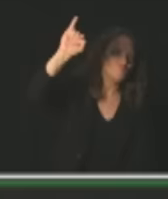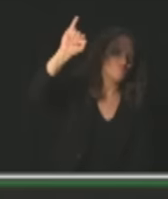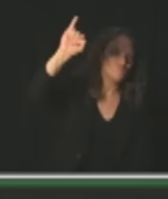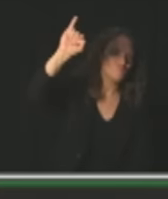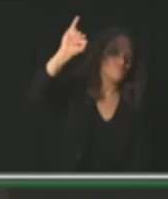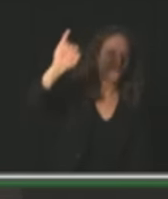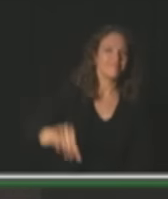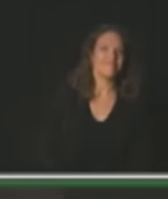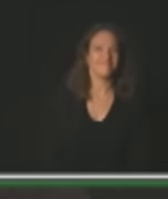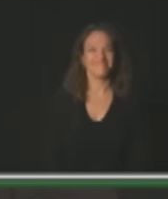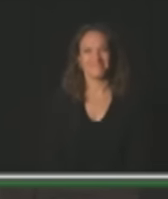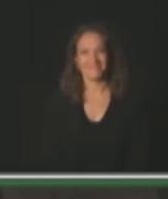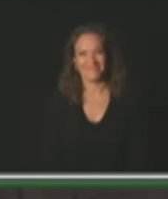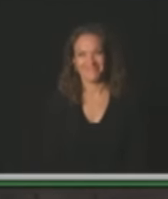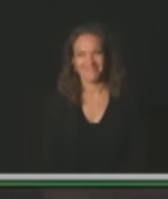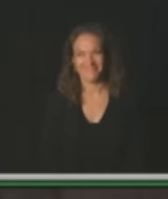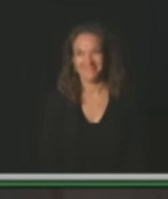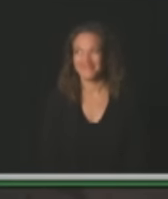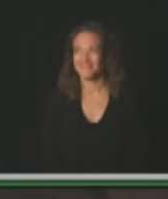up!